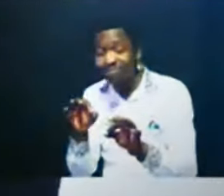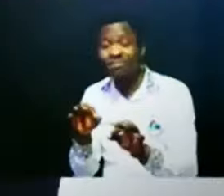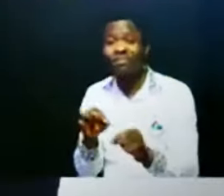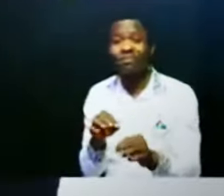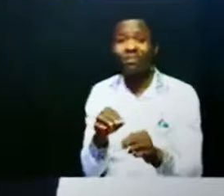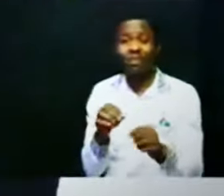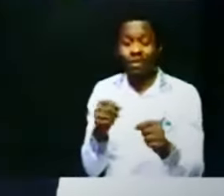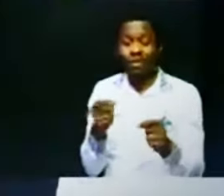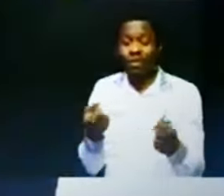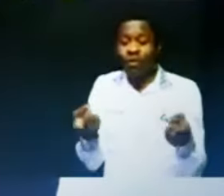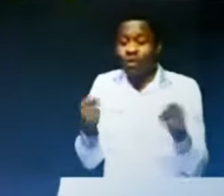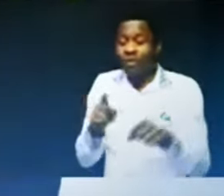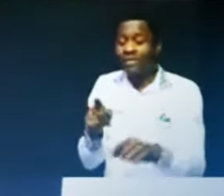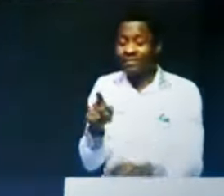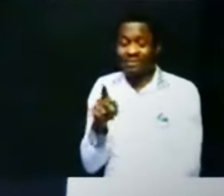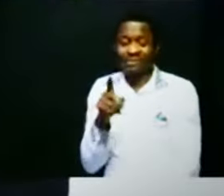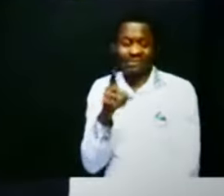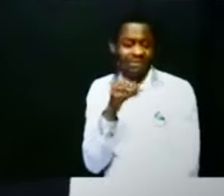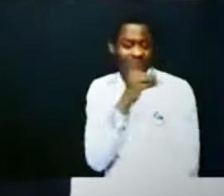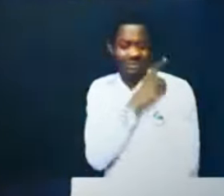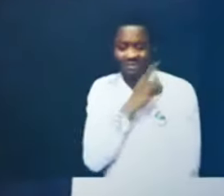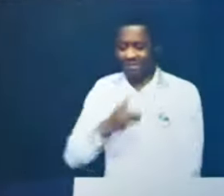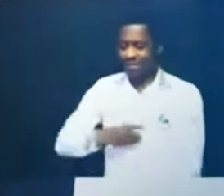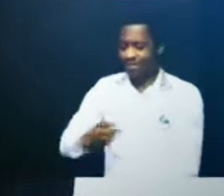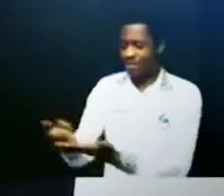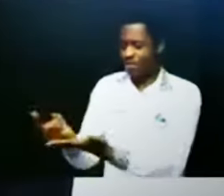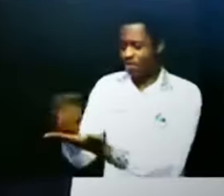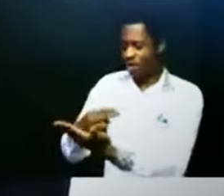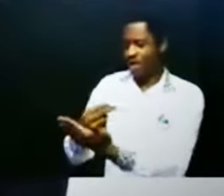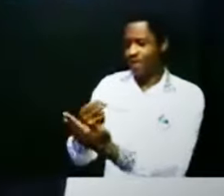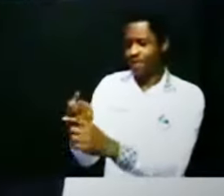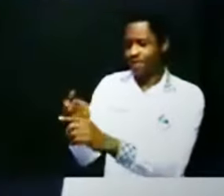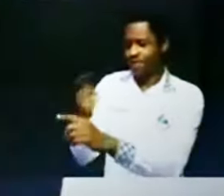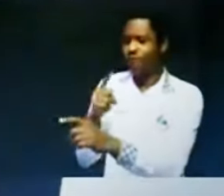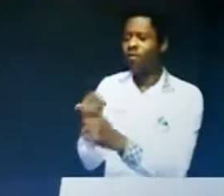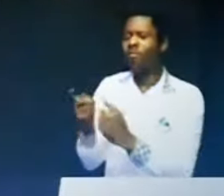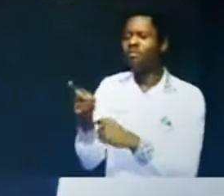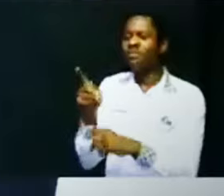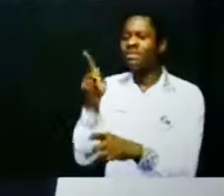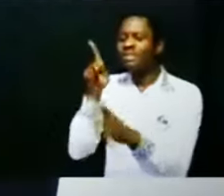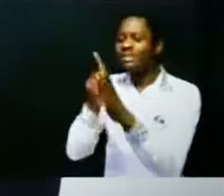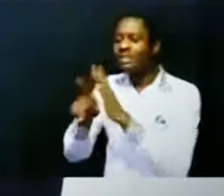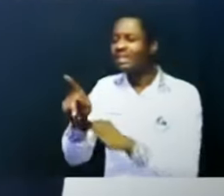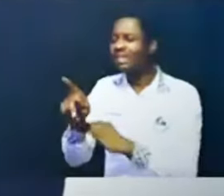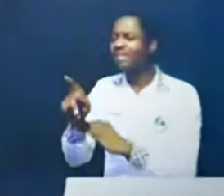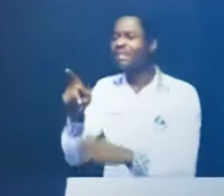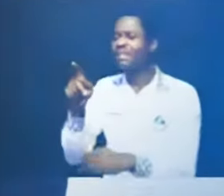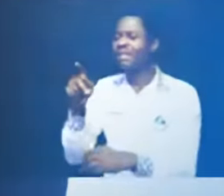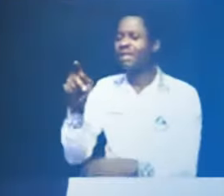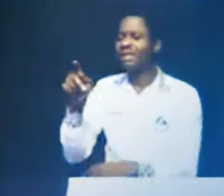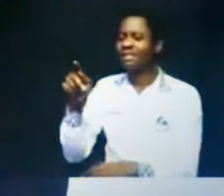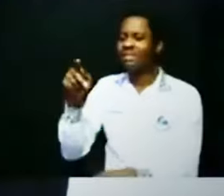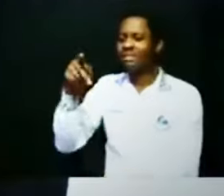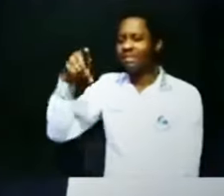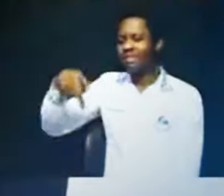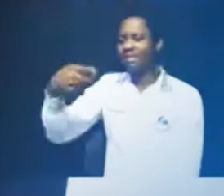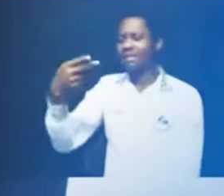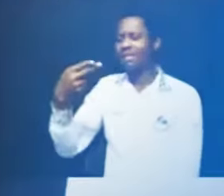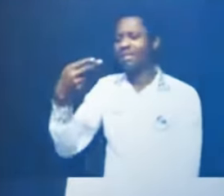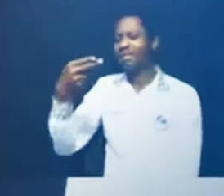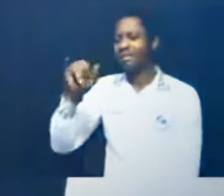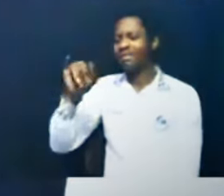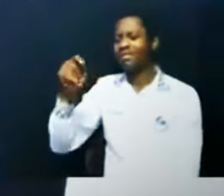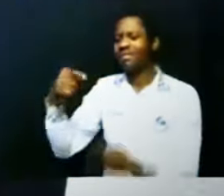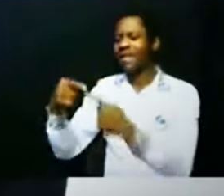as David returned from killing the Philistine, Abner took him and brought him before Saul,